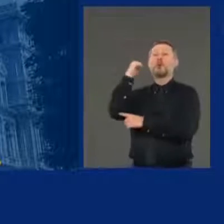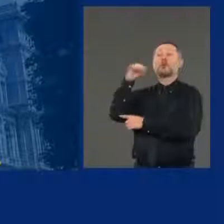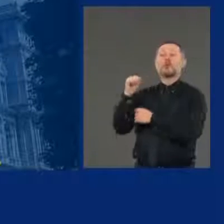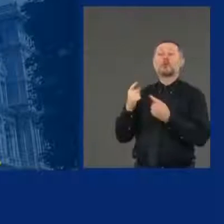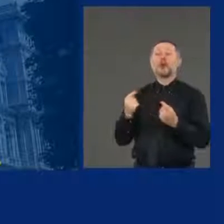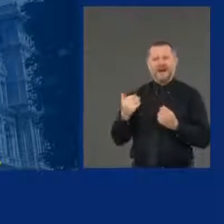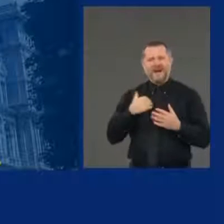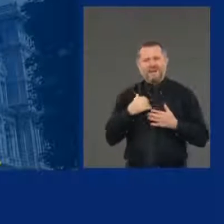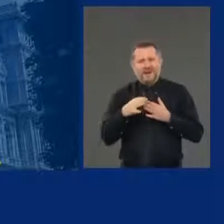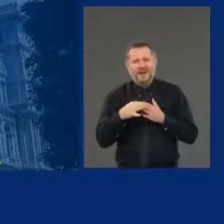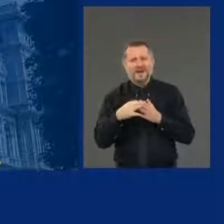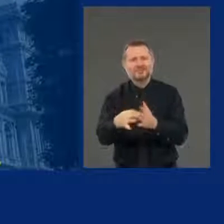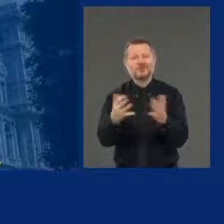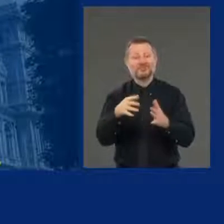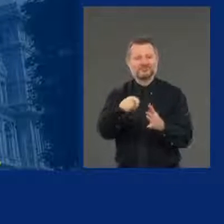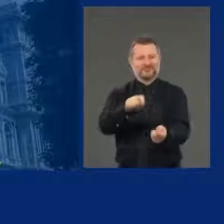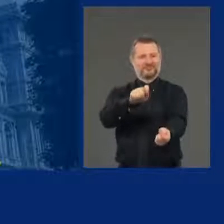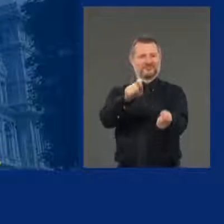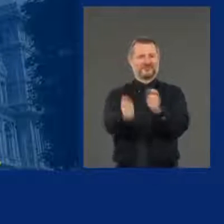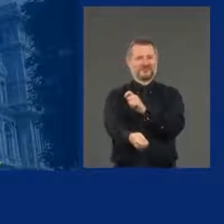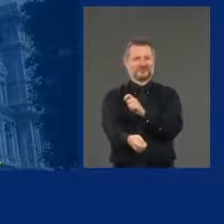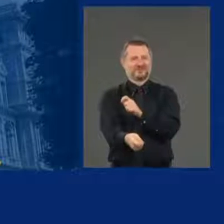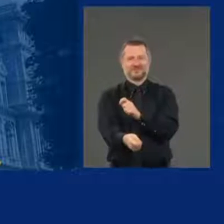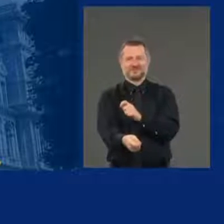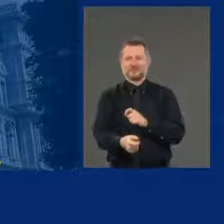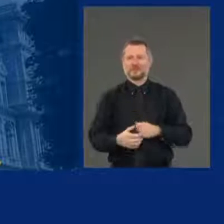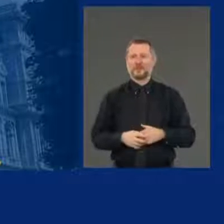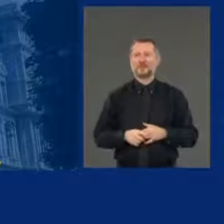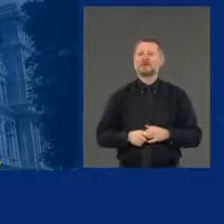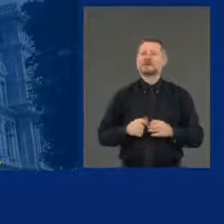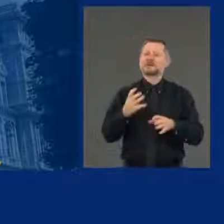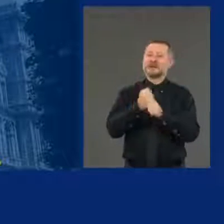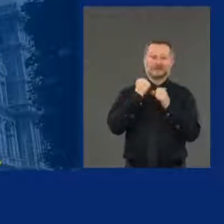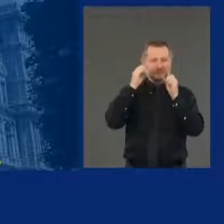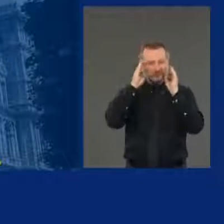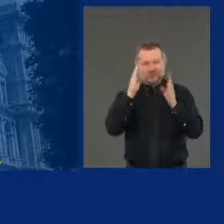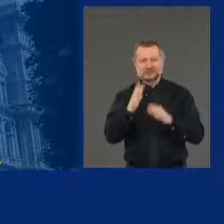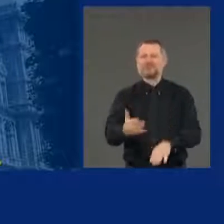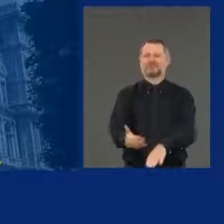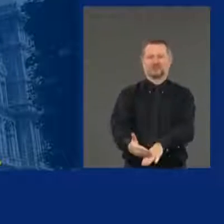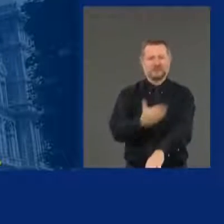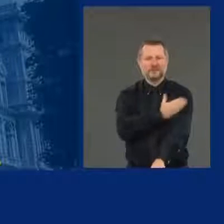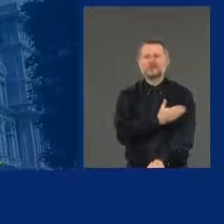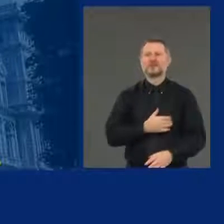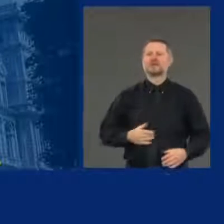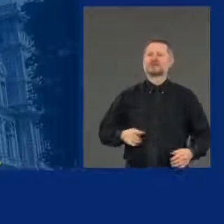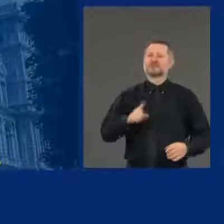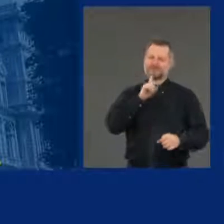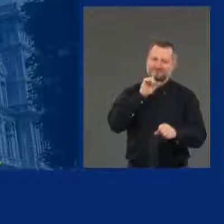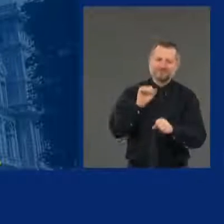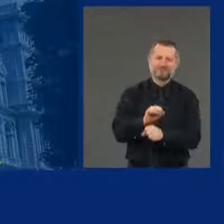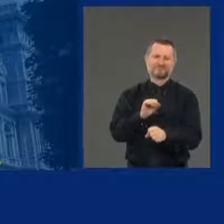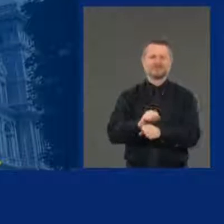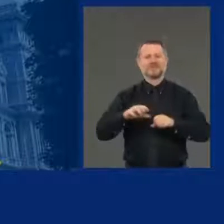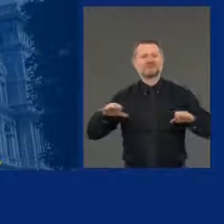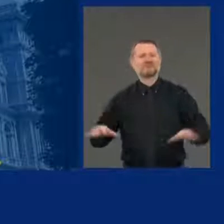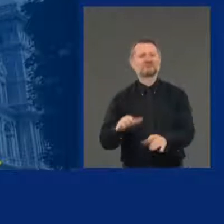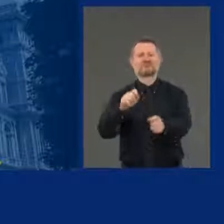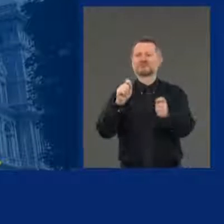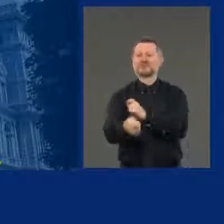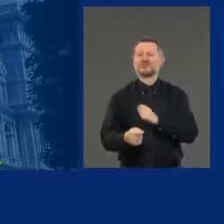It's to make a point. It's to communicate. It's to get attention. And then it's to actually make change. Reverend Sharpton was